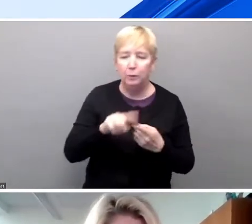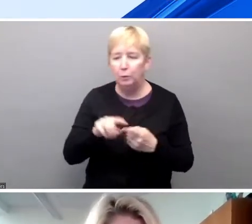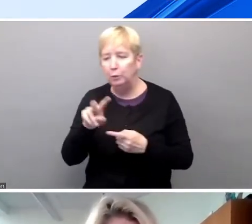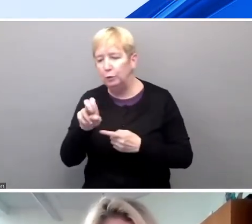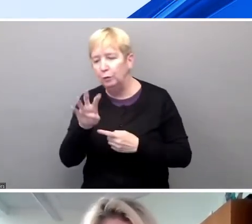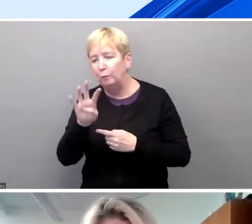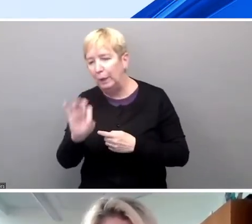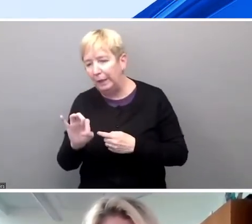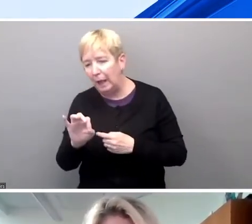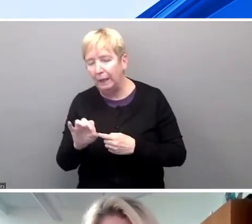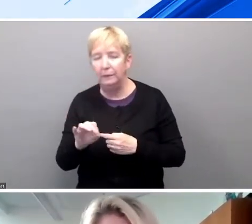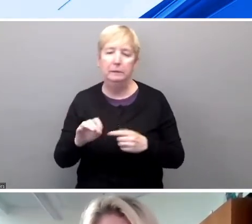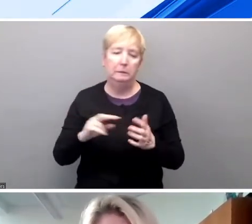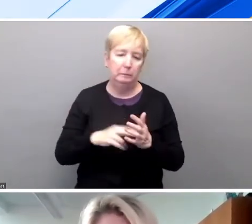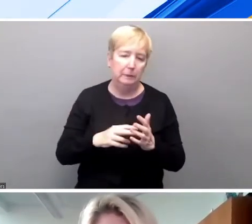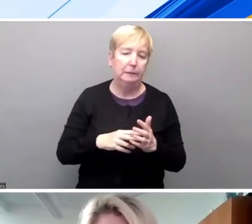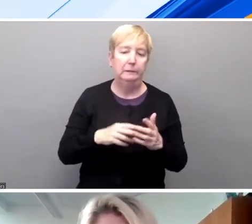about